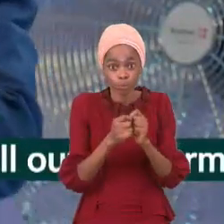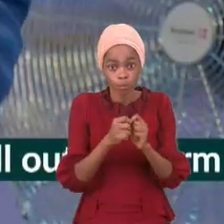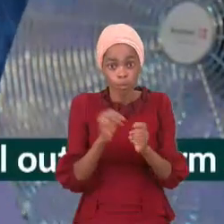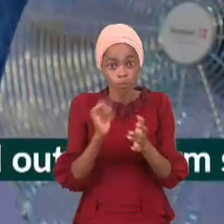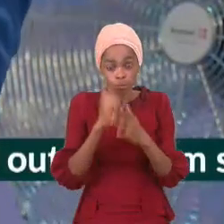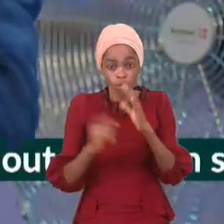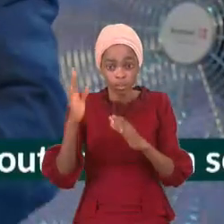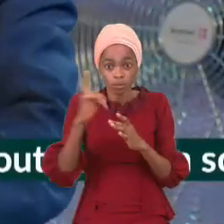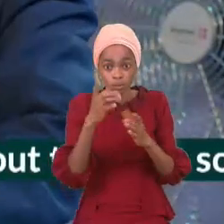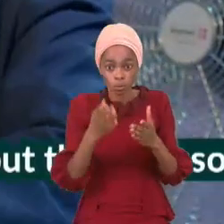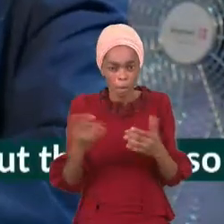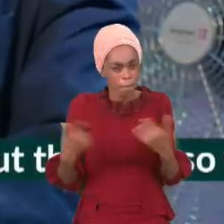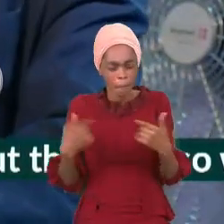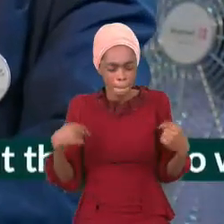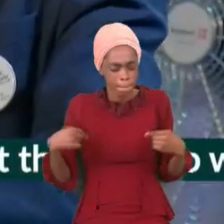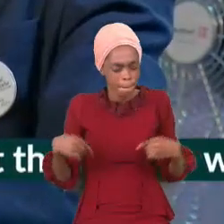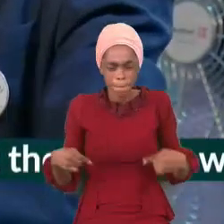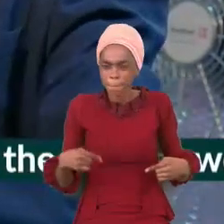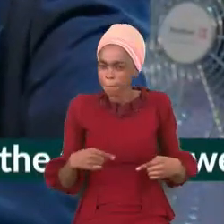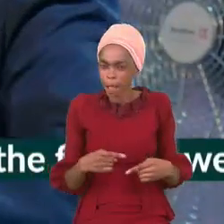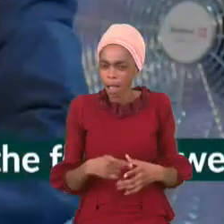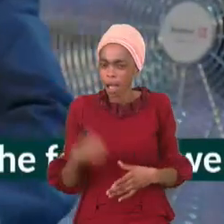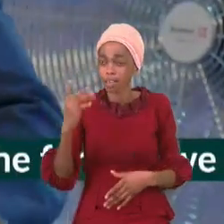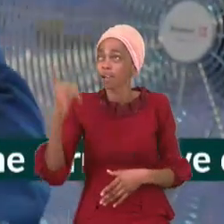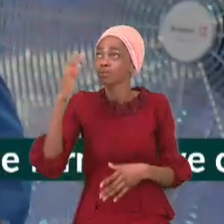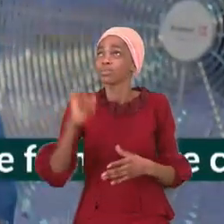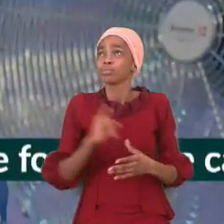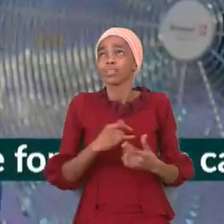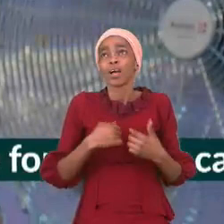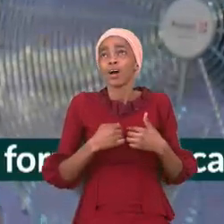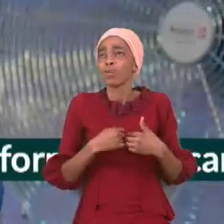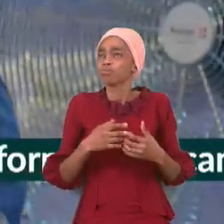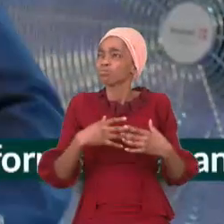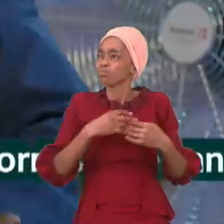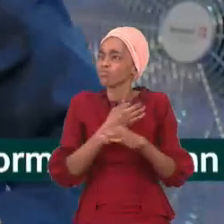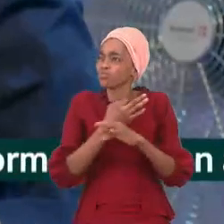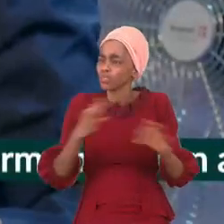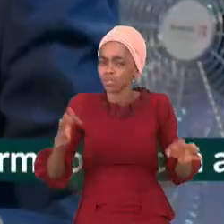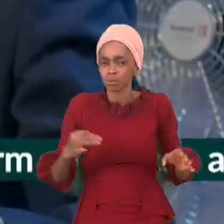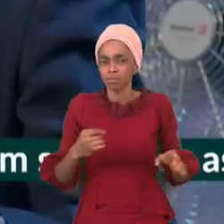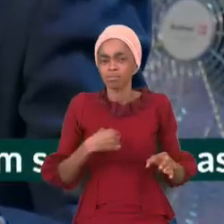They hold before me. You are true. Thank you. By the right.